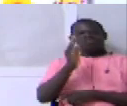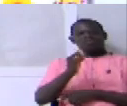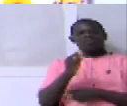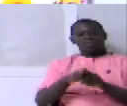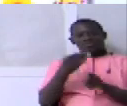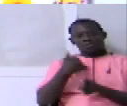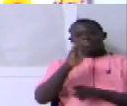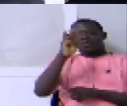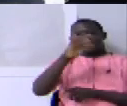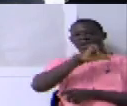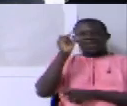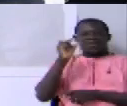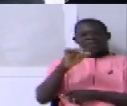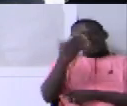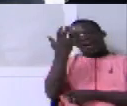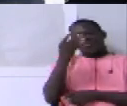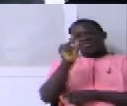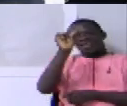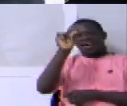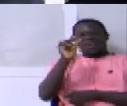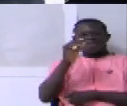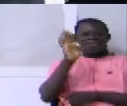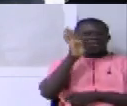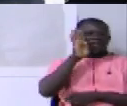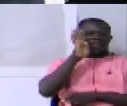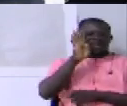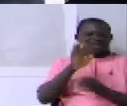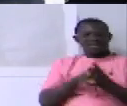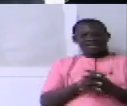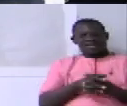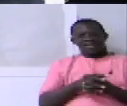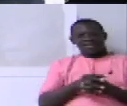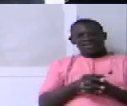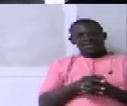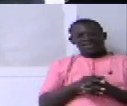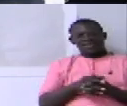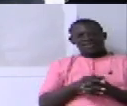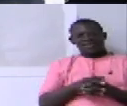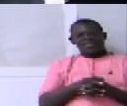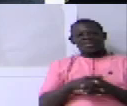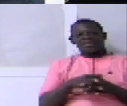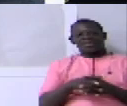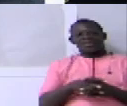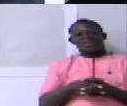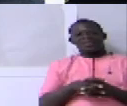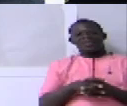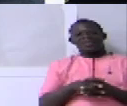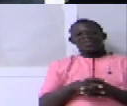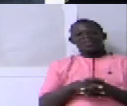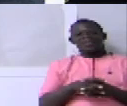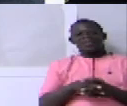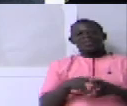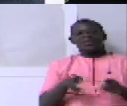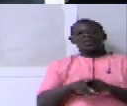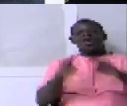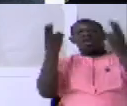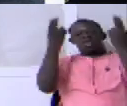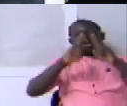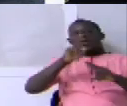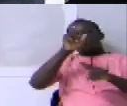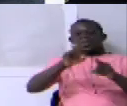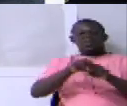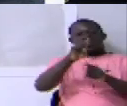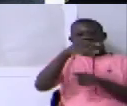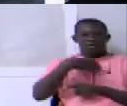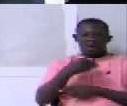much. Councillor, you asking him questions after the 30-minute break, or this is it?